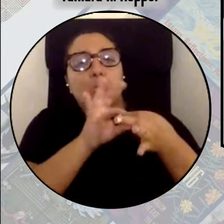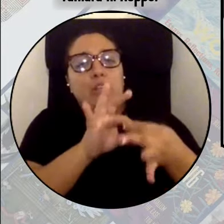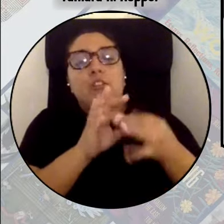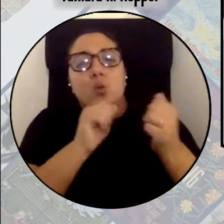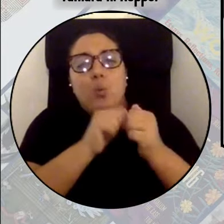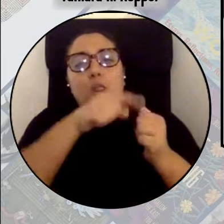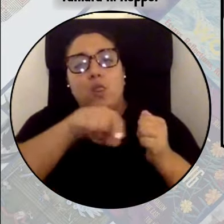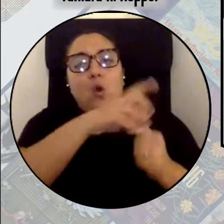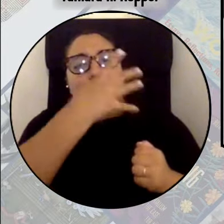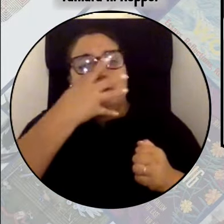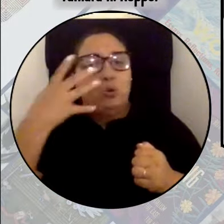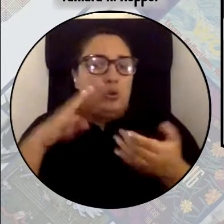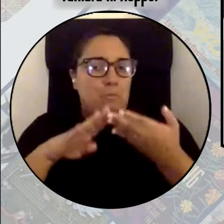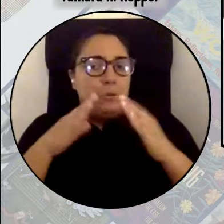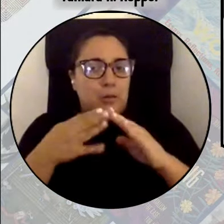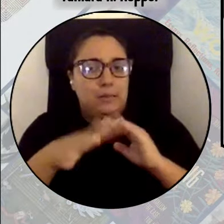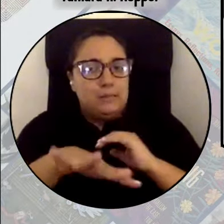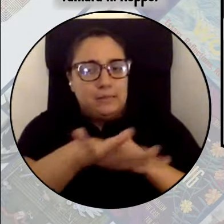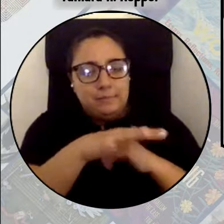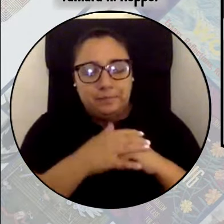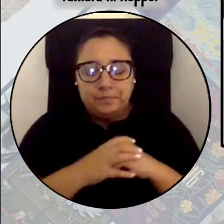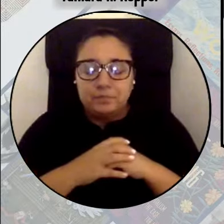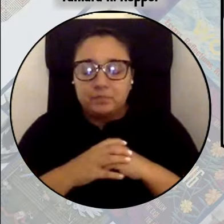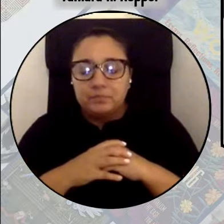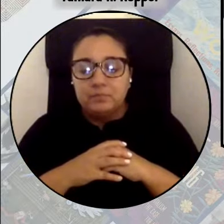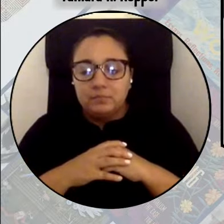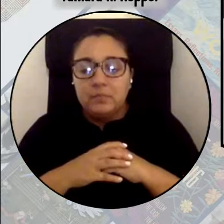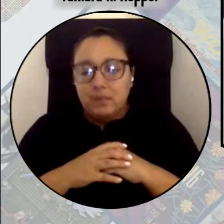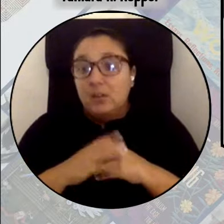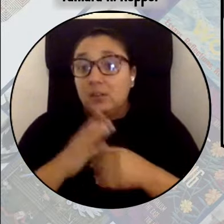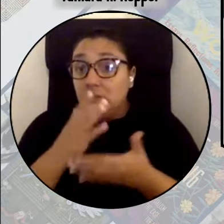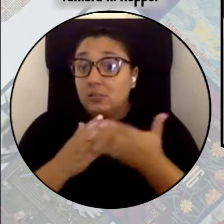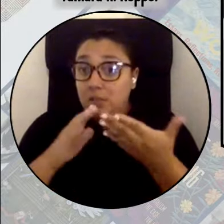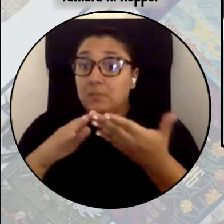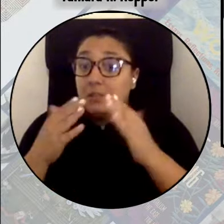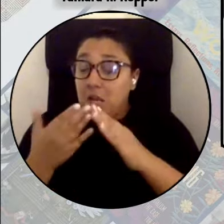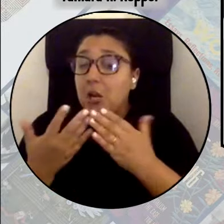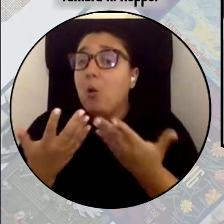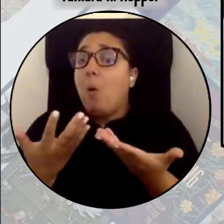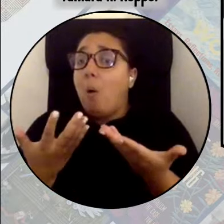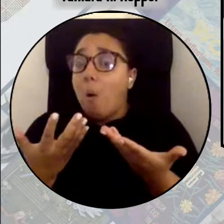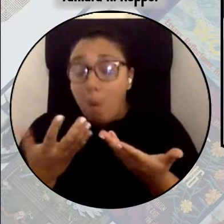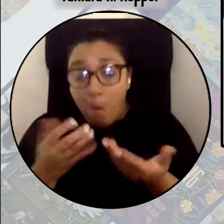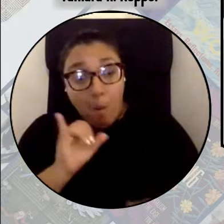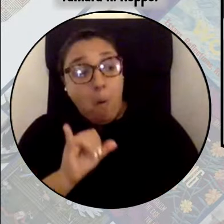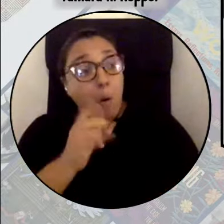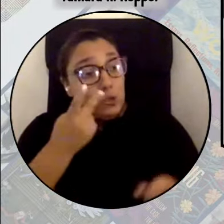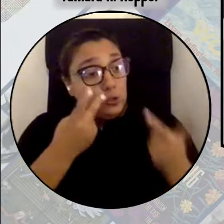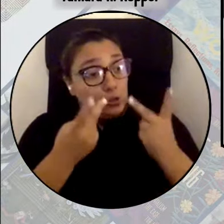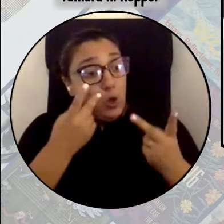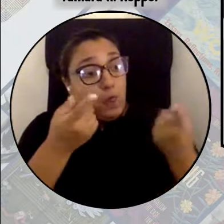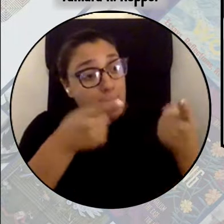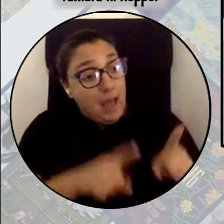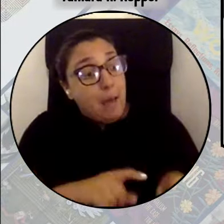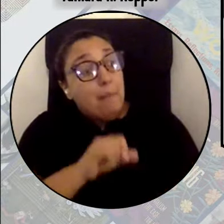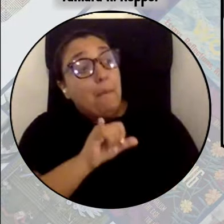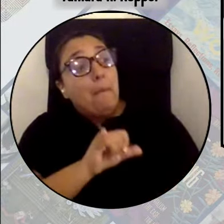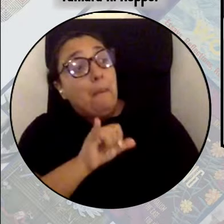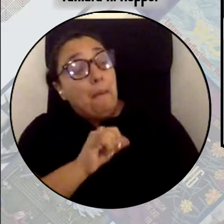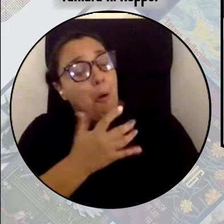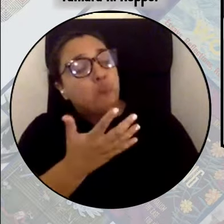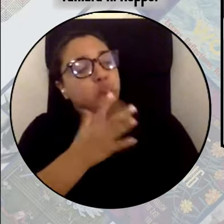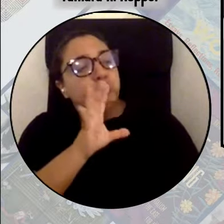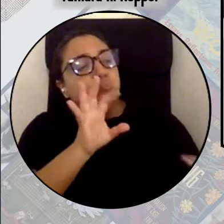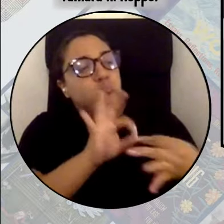so you saw different cities adopting similar resolutions, and post 9/11, more cities